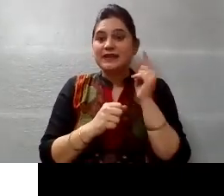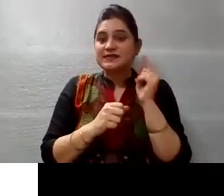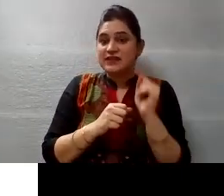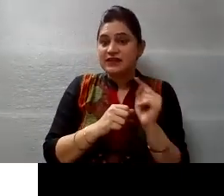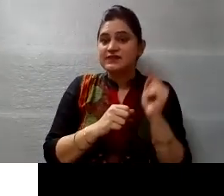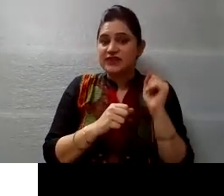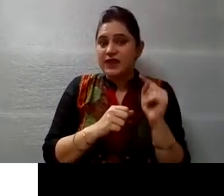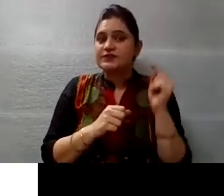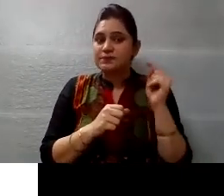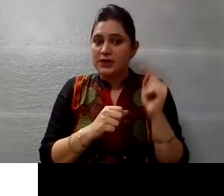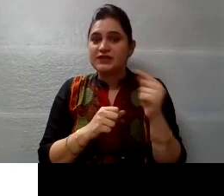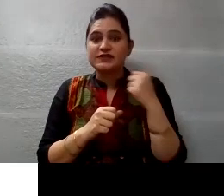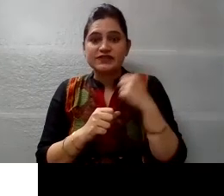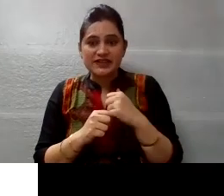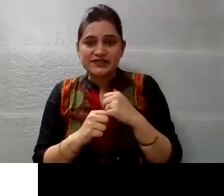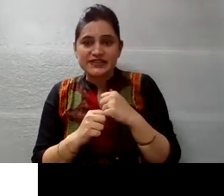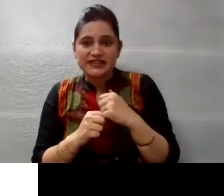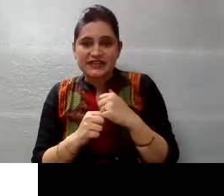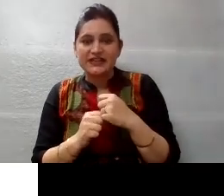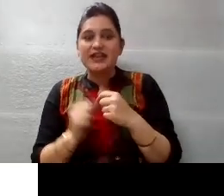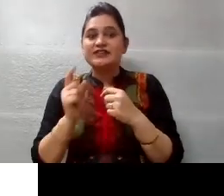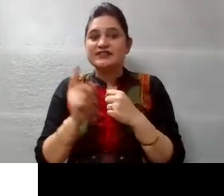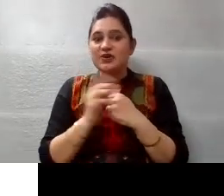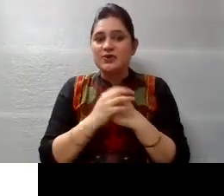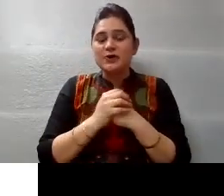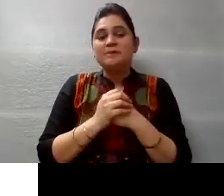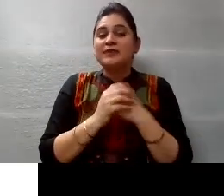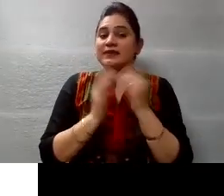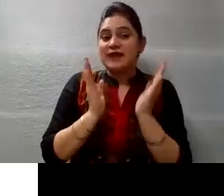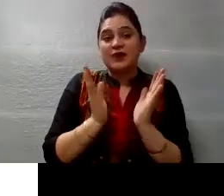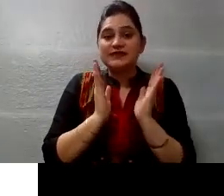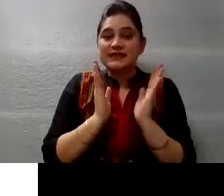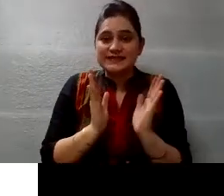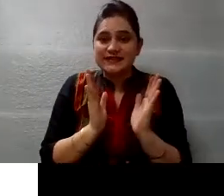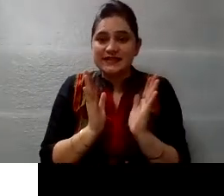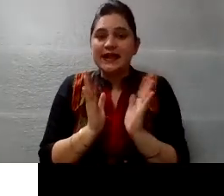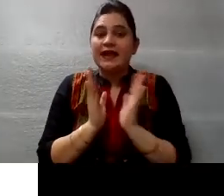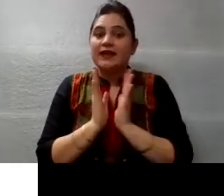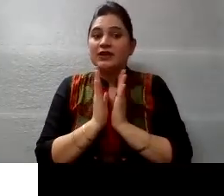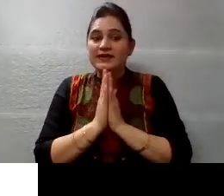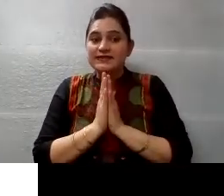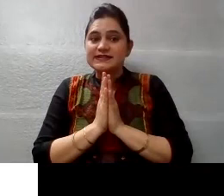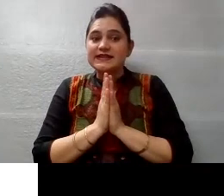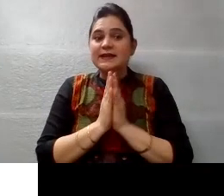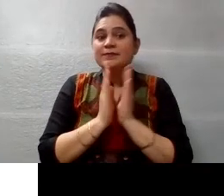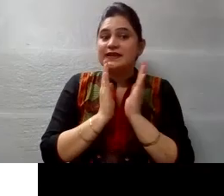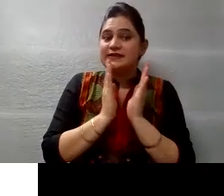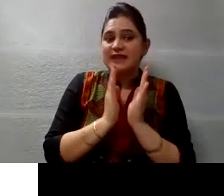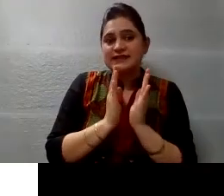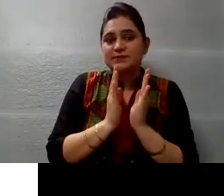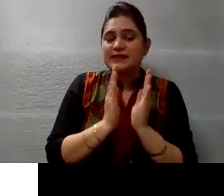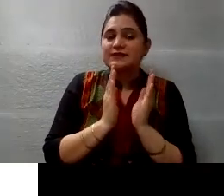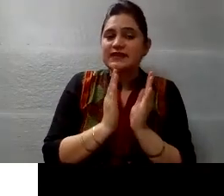us that six tens makes 60. So now 60. Now let us see